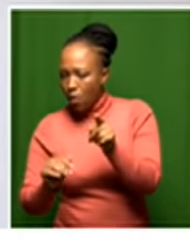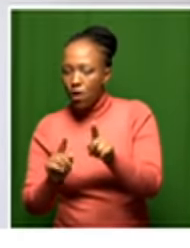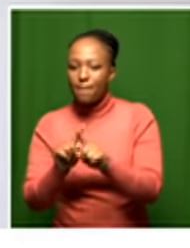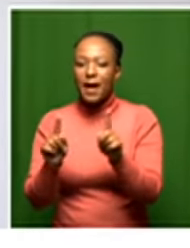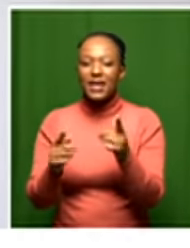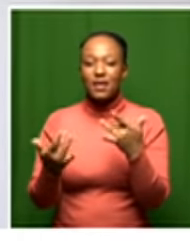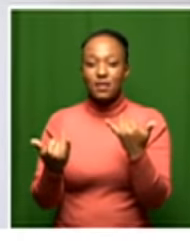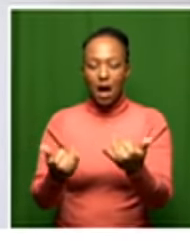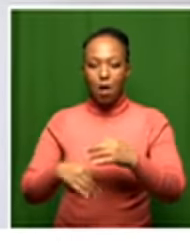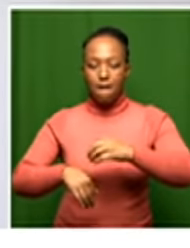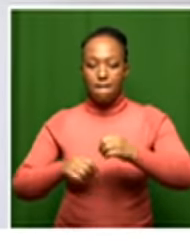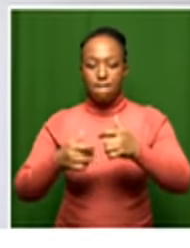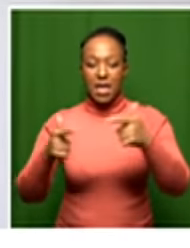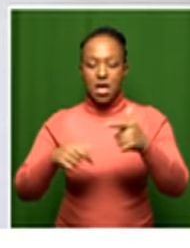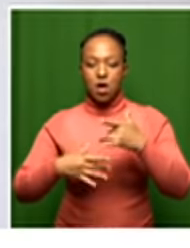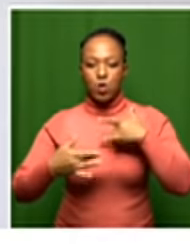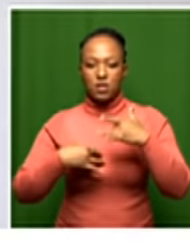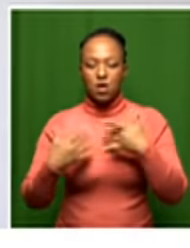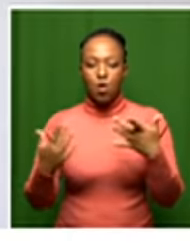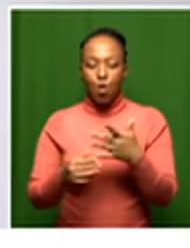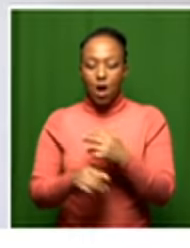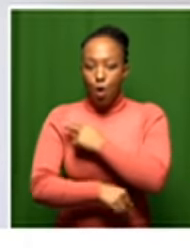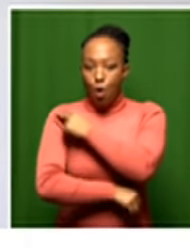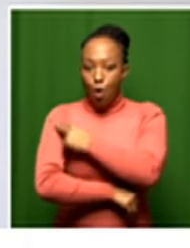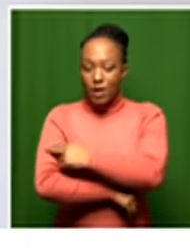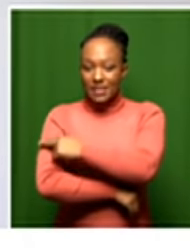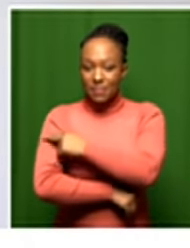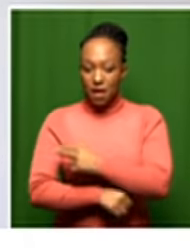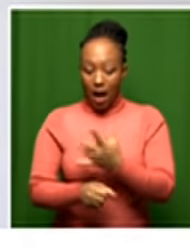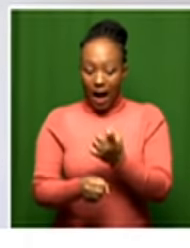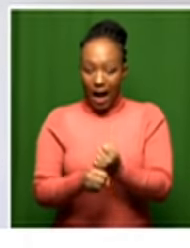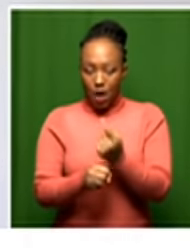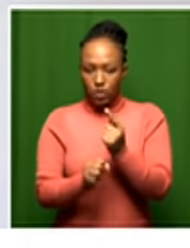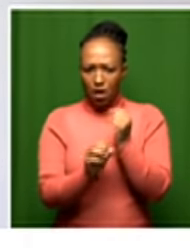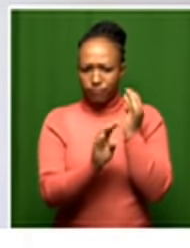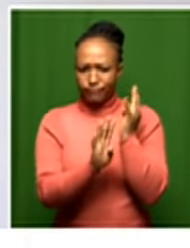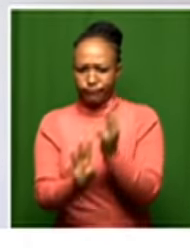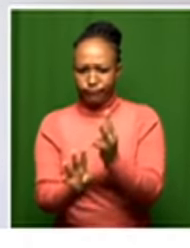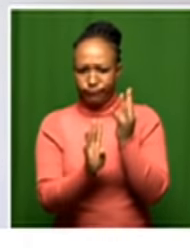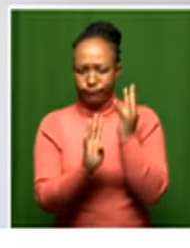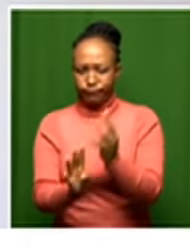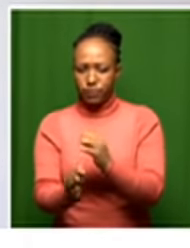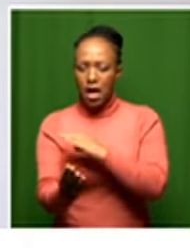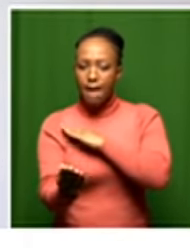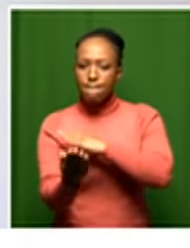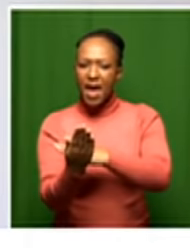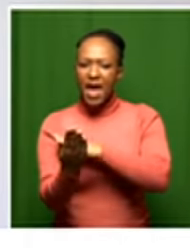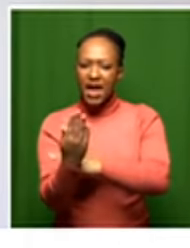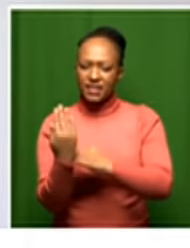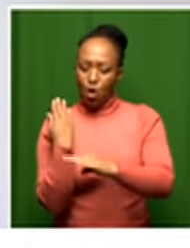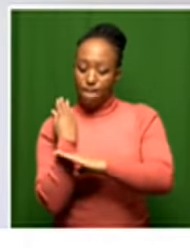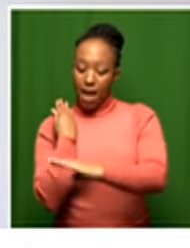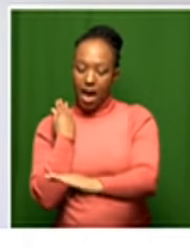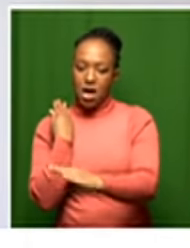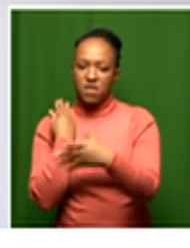most concerning right now is the sharp rise in hospital demand in Gauteng, where new admissions increased by almost